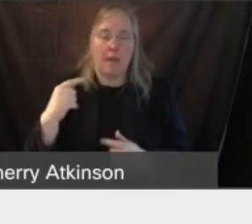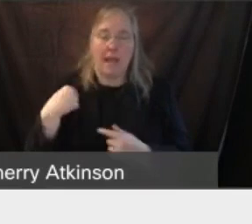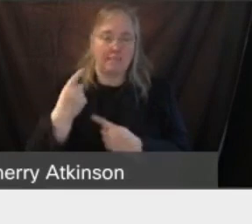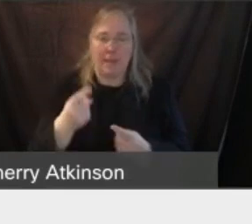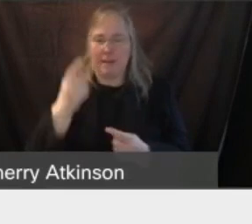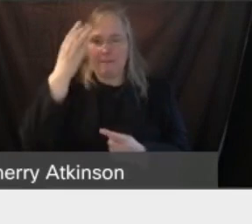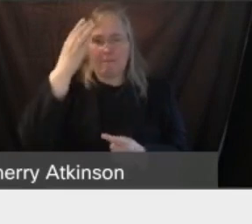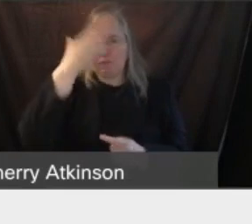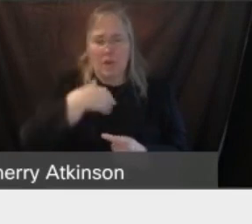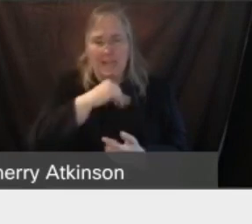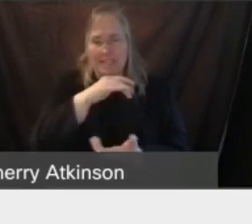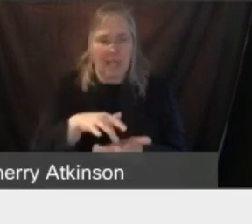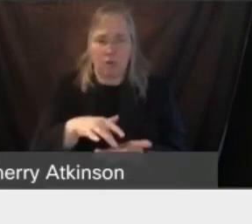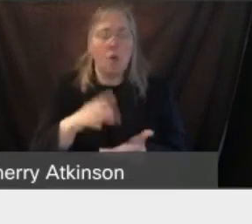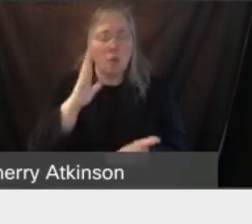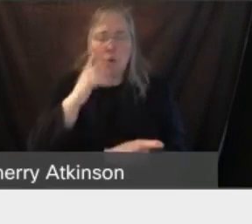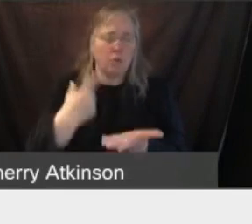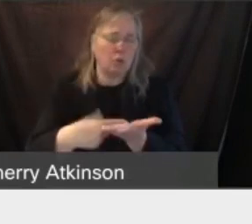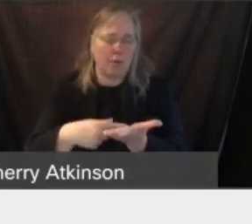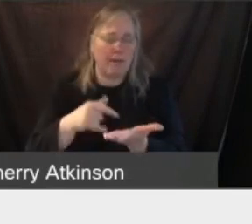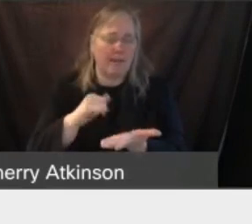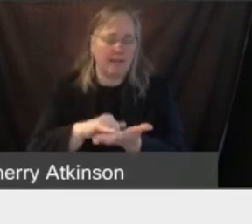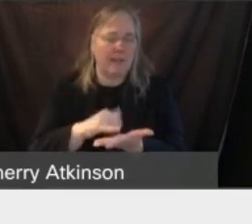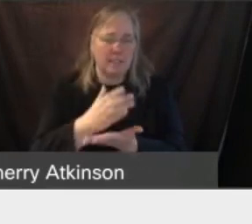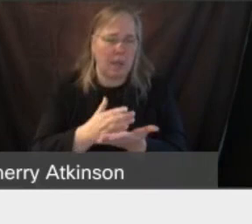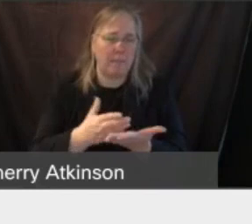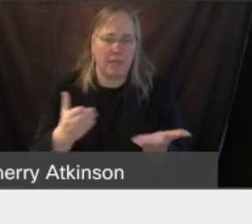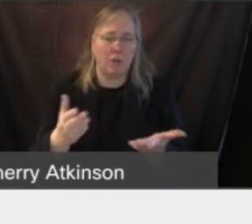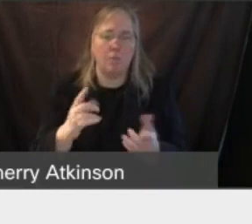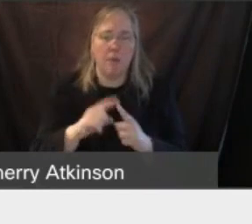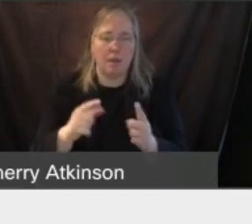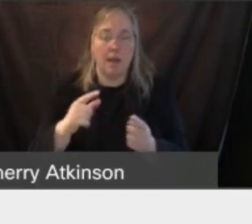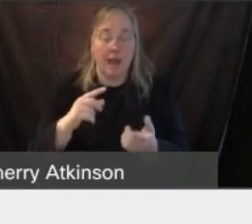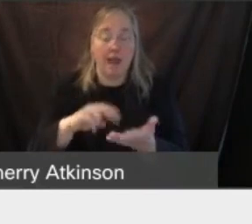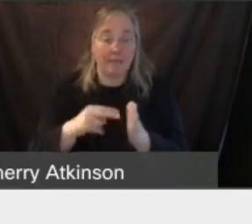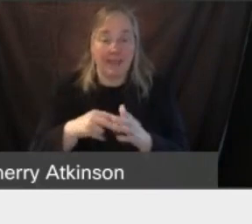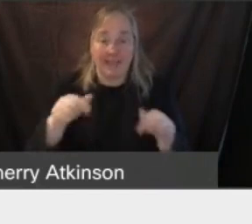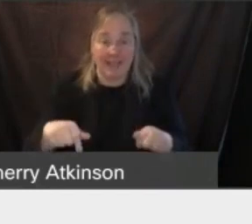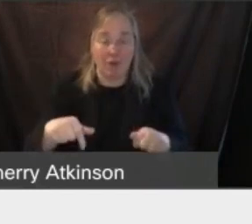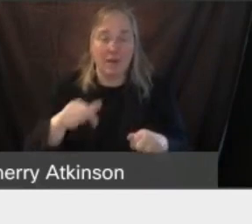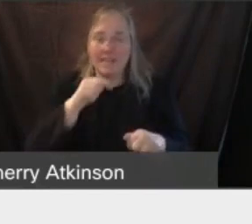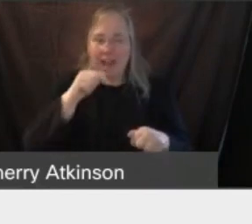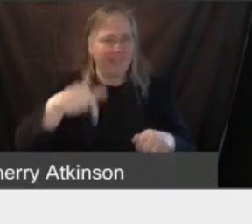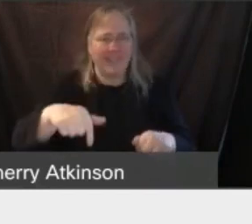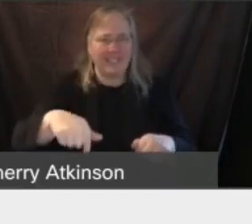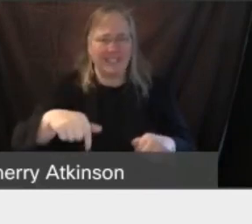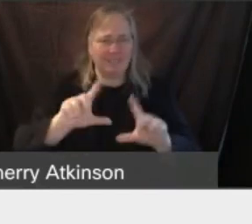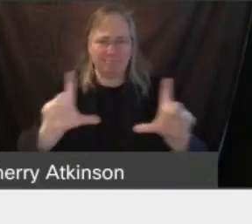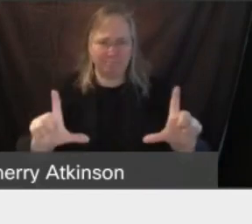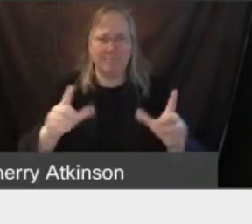and we'll talk about that some here, and I mean here in the sense of not so much this conversation,